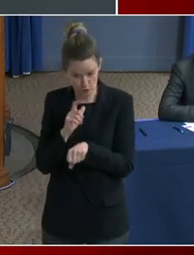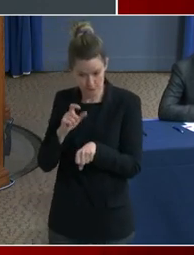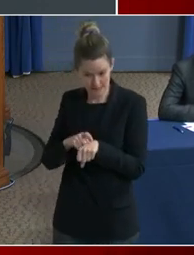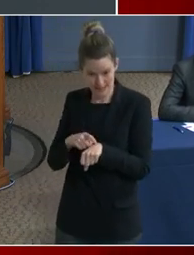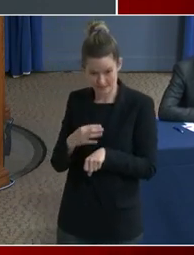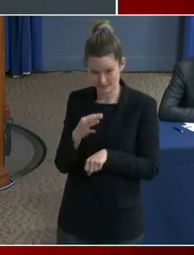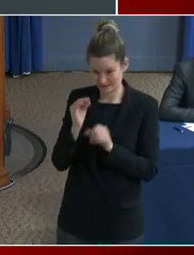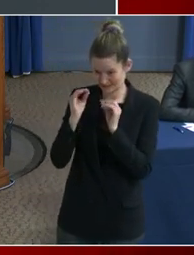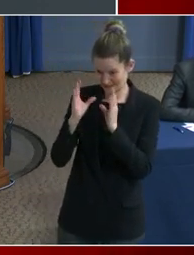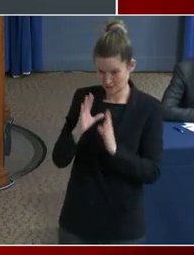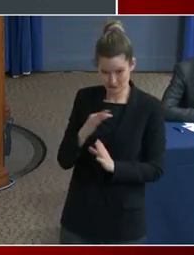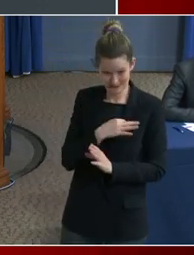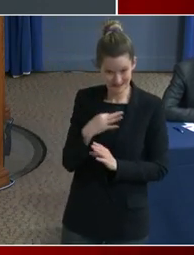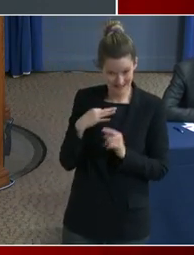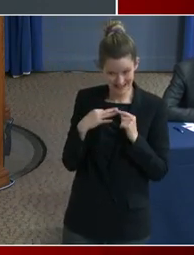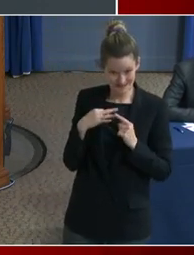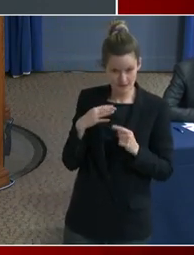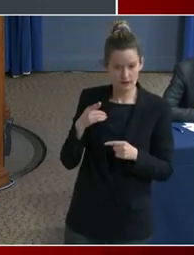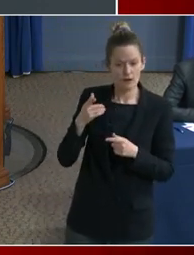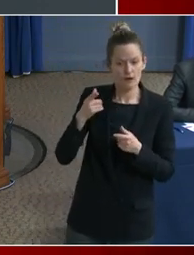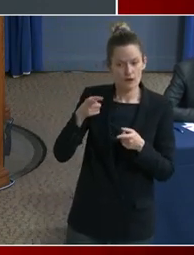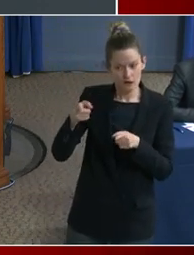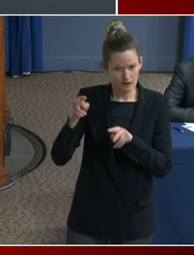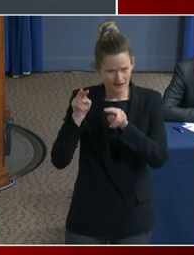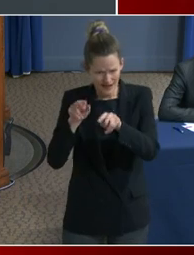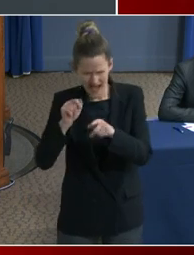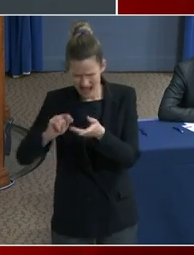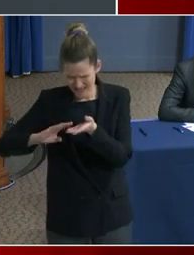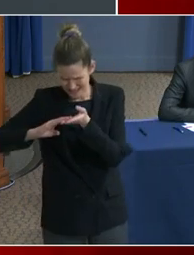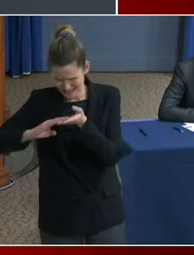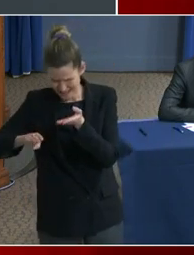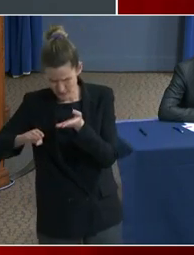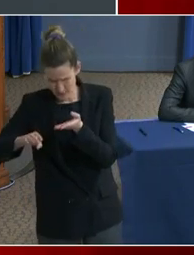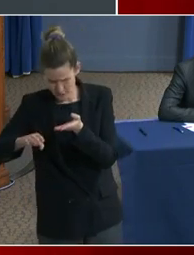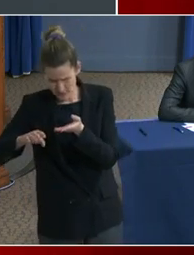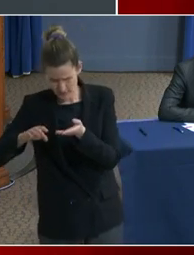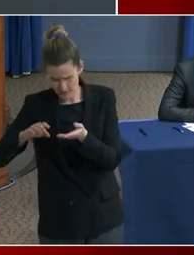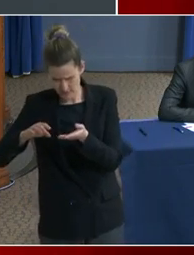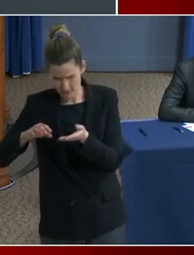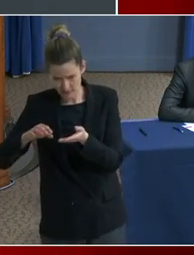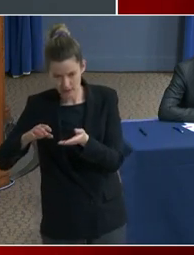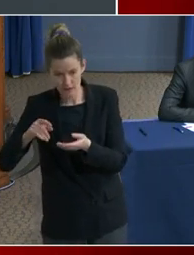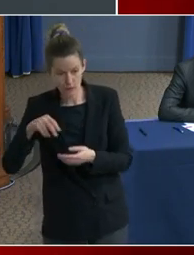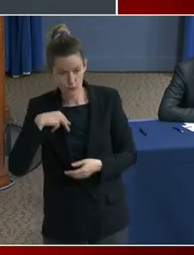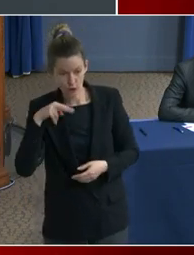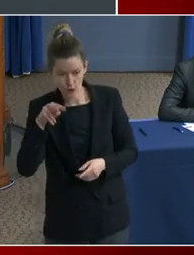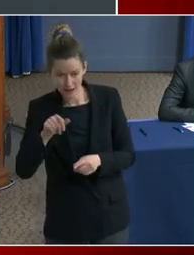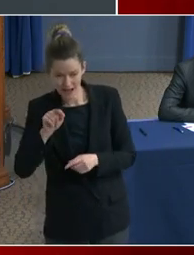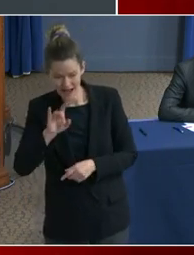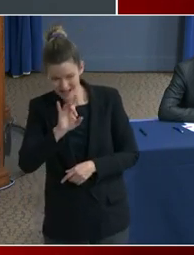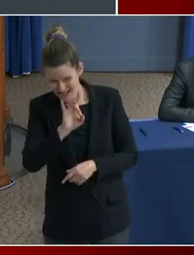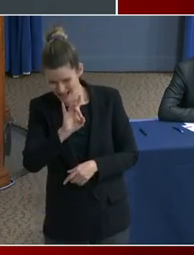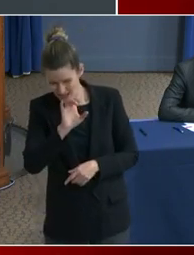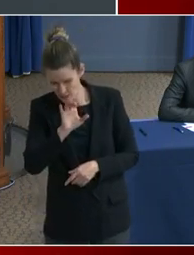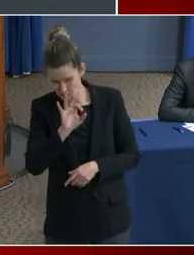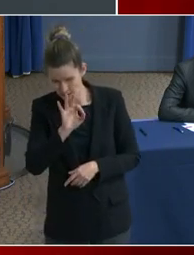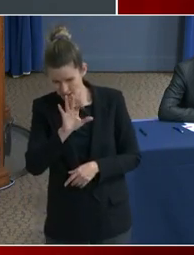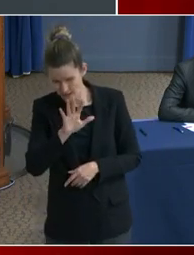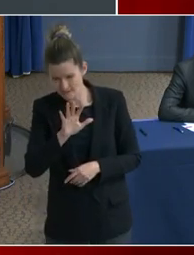statuses. There's 839 religious exemption requests across all of DC